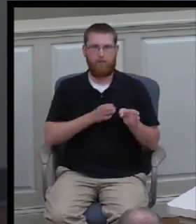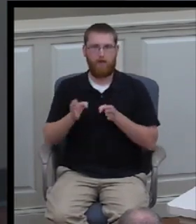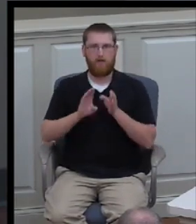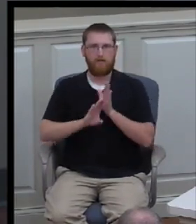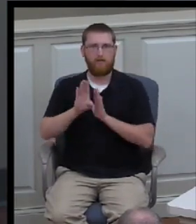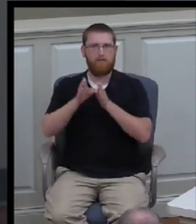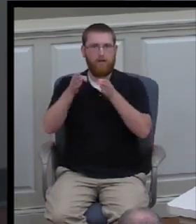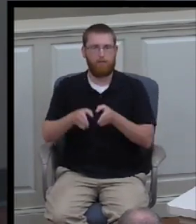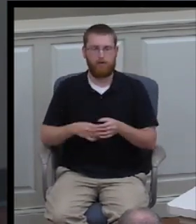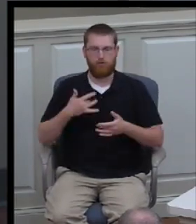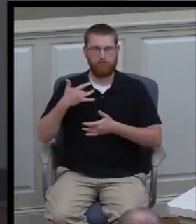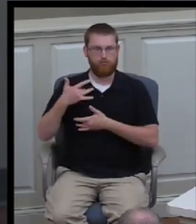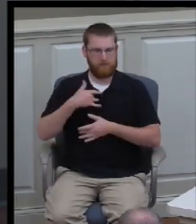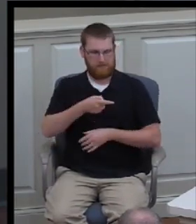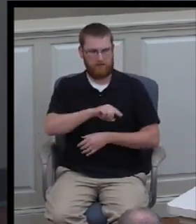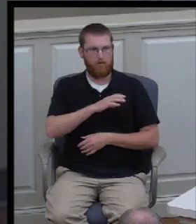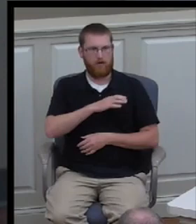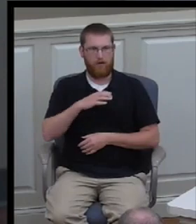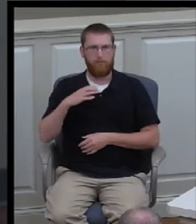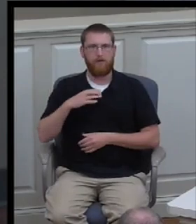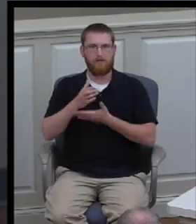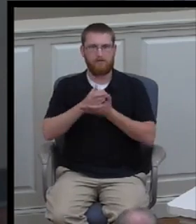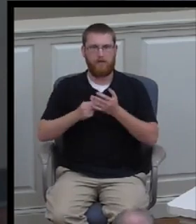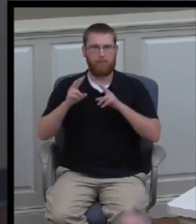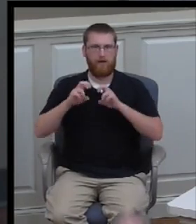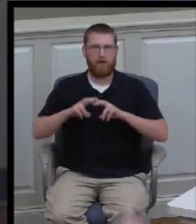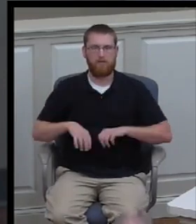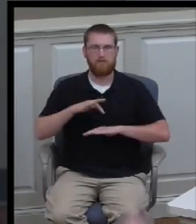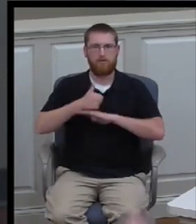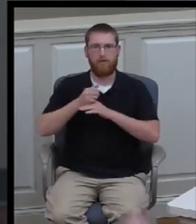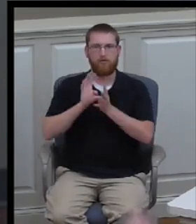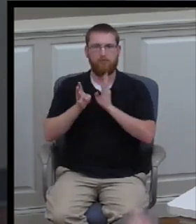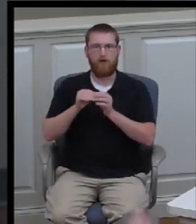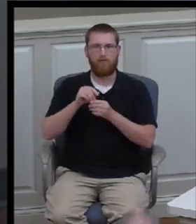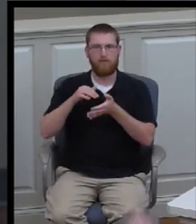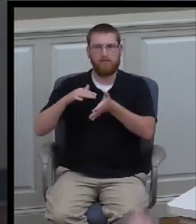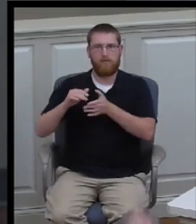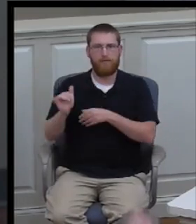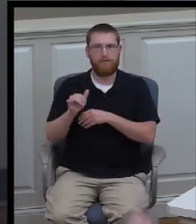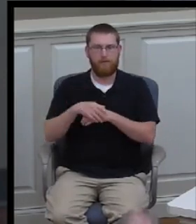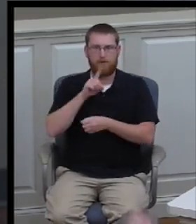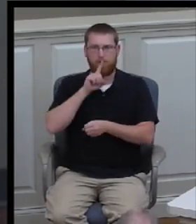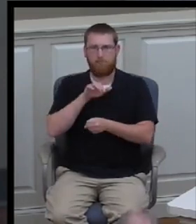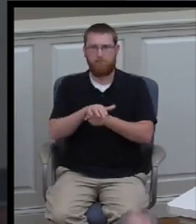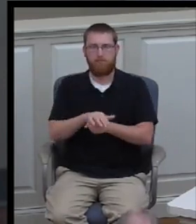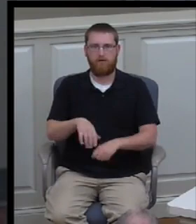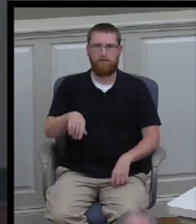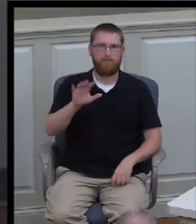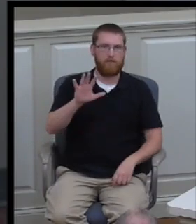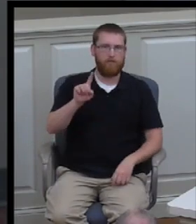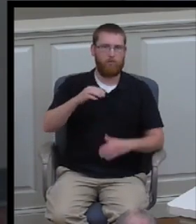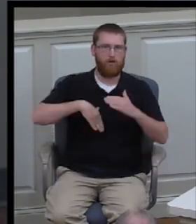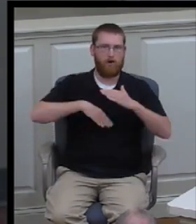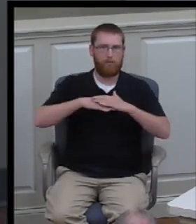on concerns of the Planning Commission and even some of the analysis based on the traffic study, committed to no more than 51